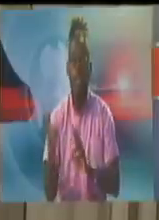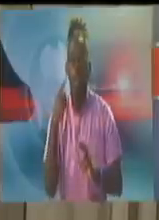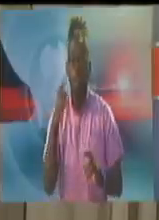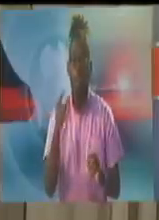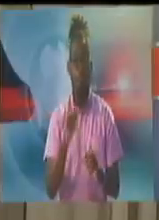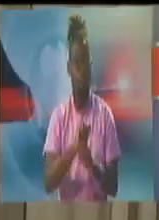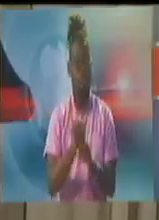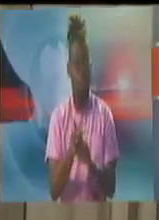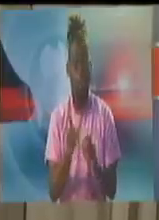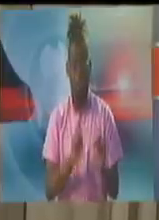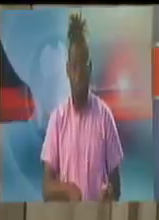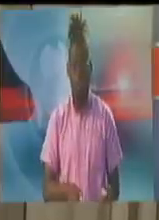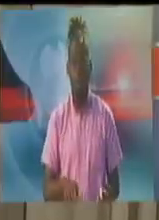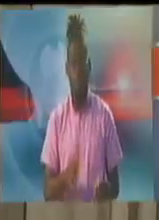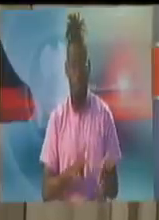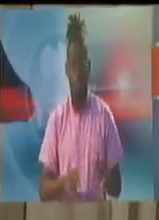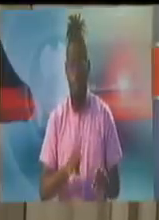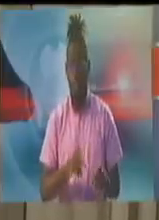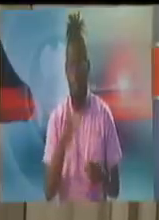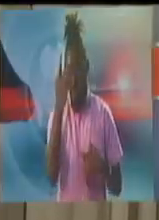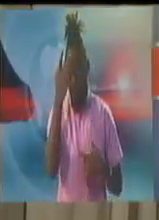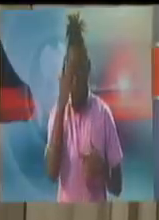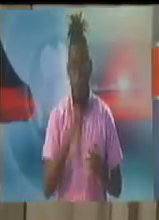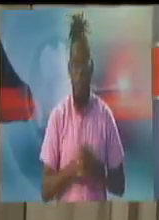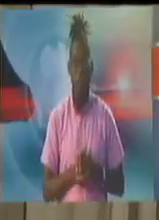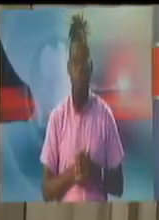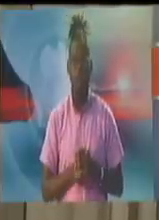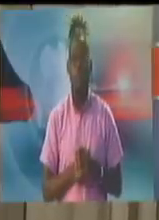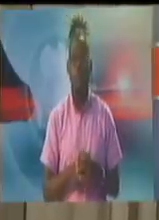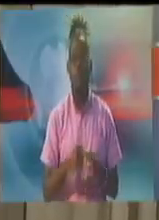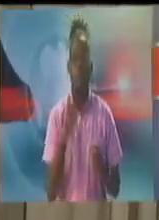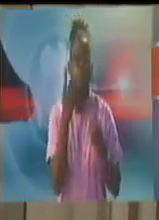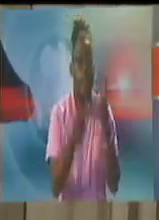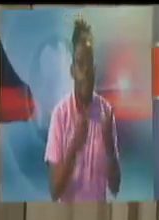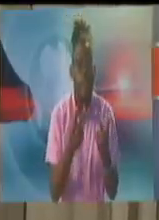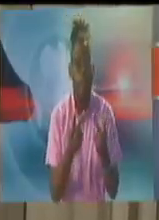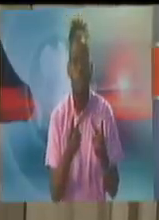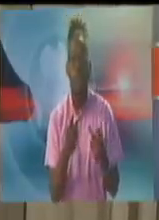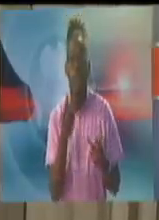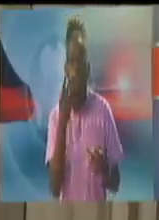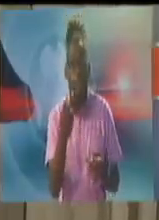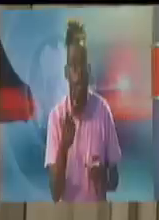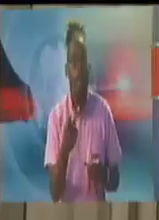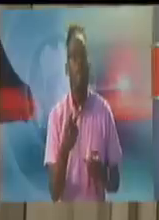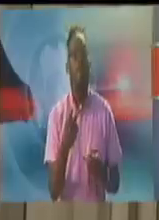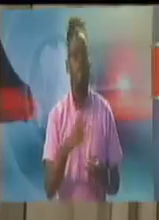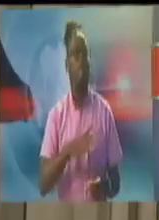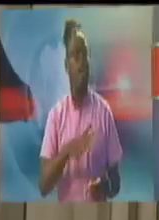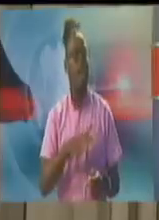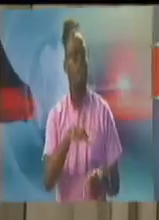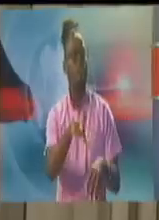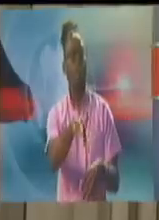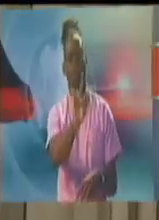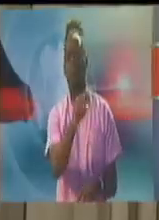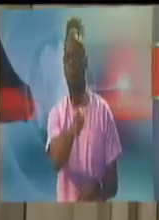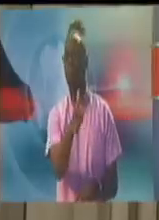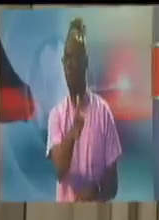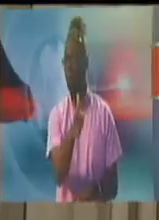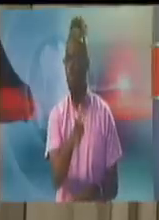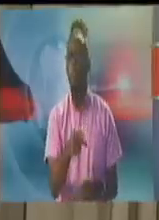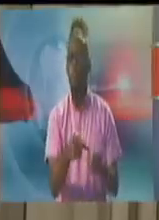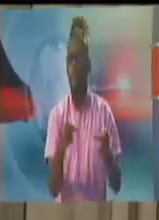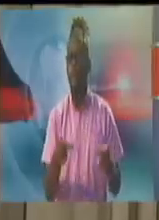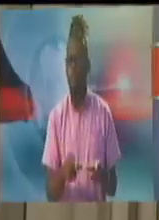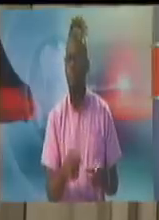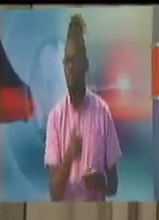corporate sponsors that came. It was at a site visit, picking up the phone, understanding how quickly we needed it as a step-down facility. Because you see,